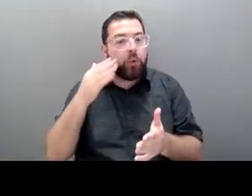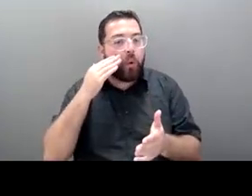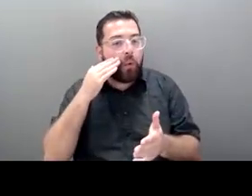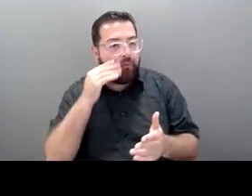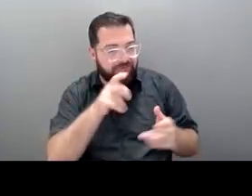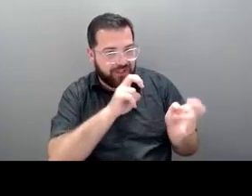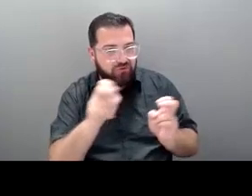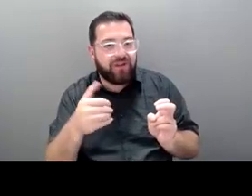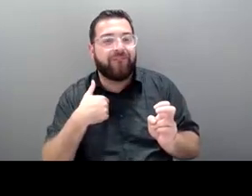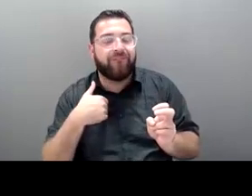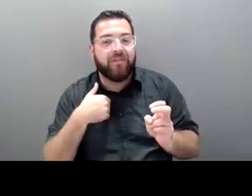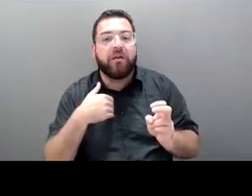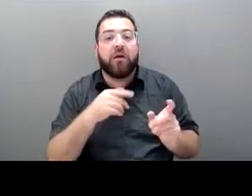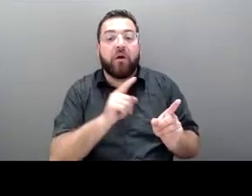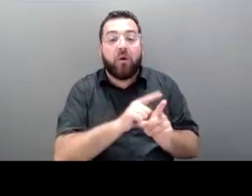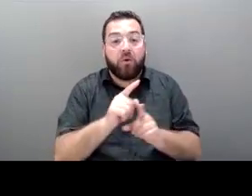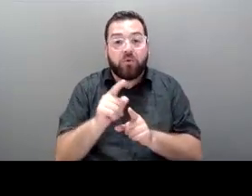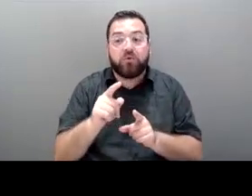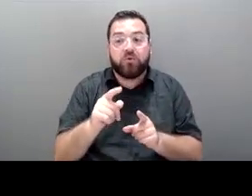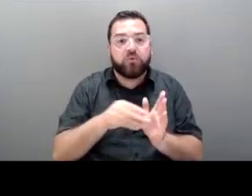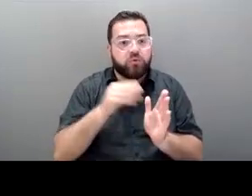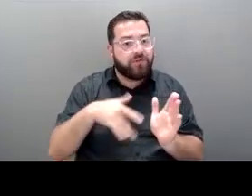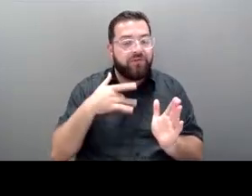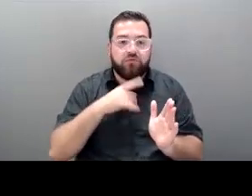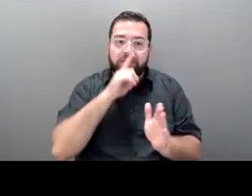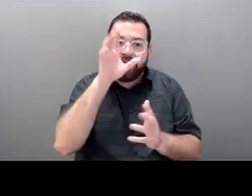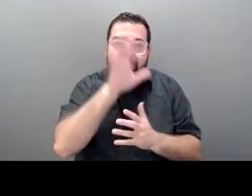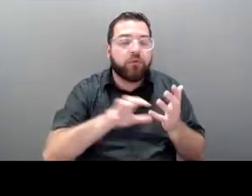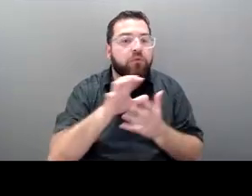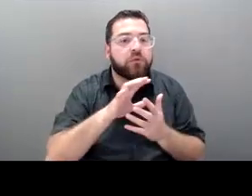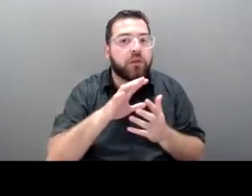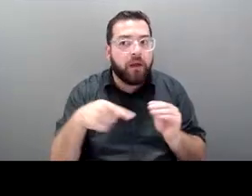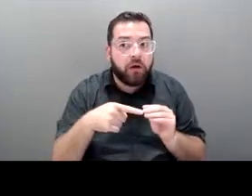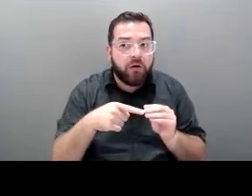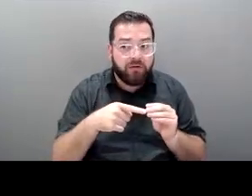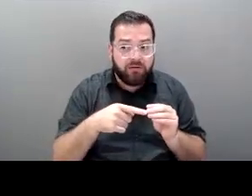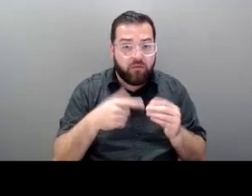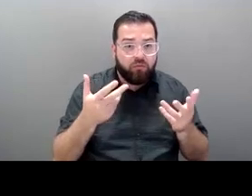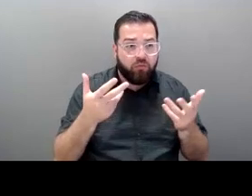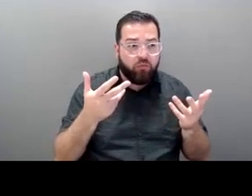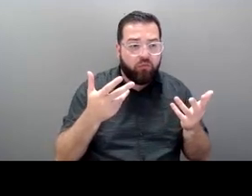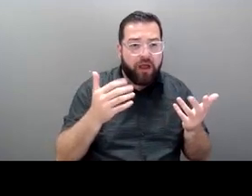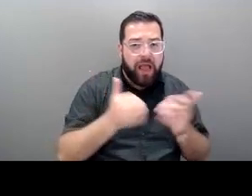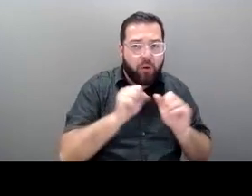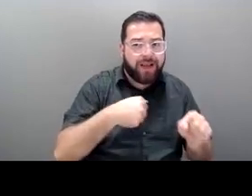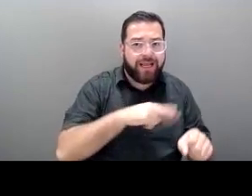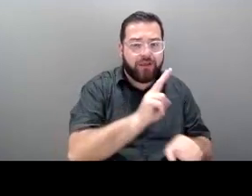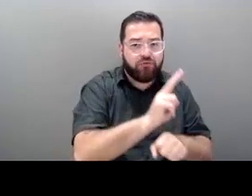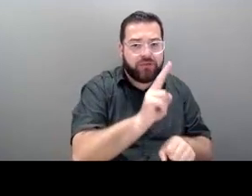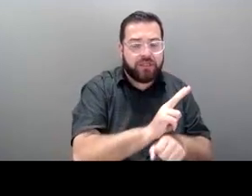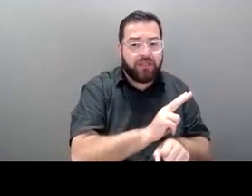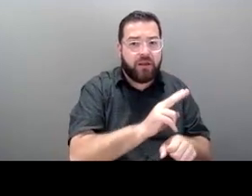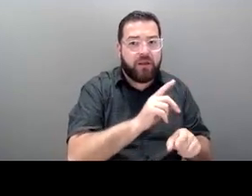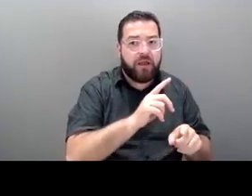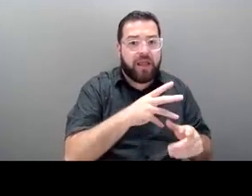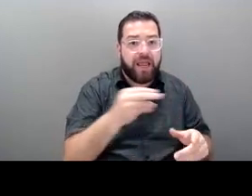and they're also feel really confused about what is acceptable use, what is unacceptable use, when is it accurate, what